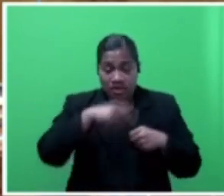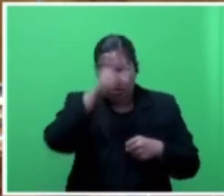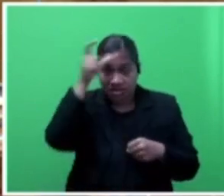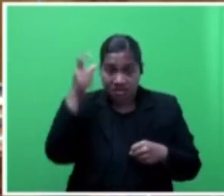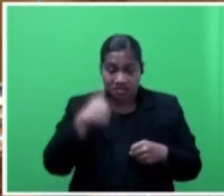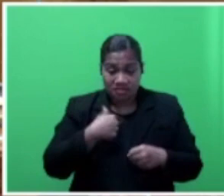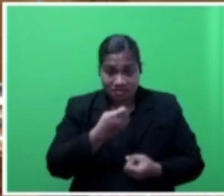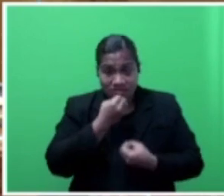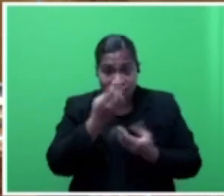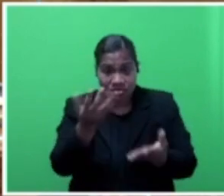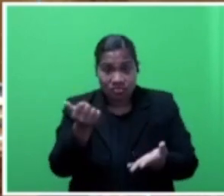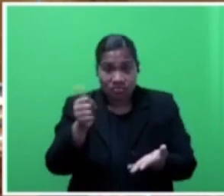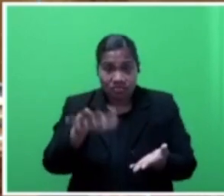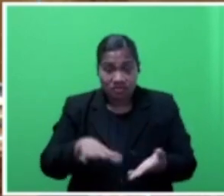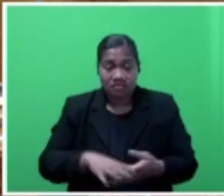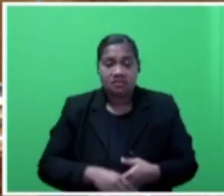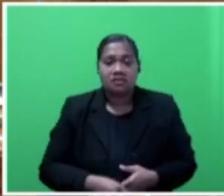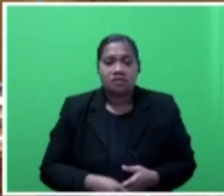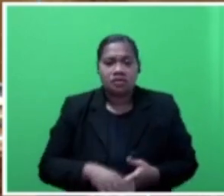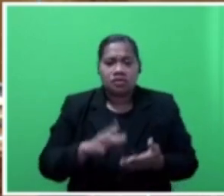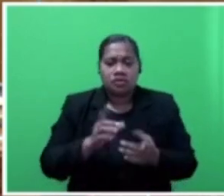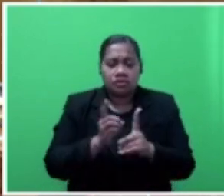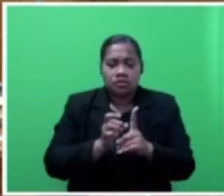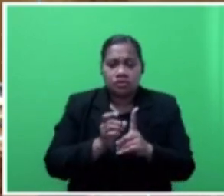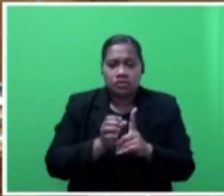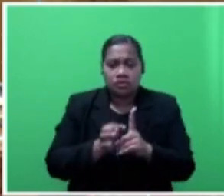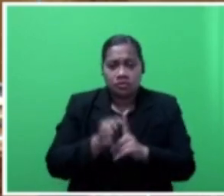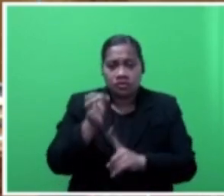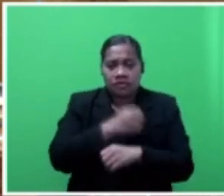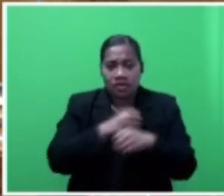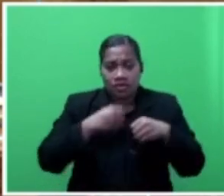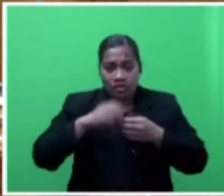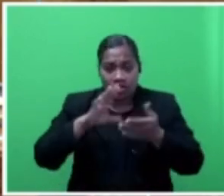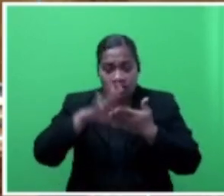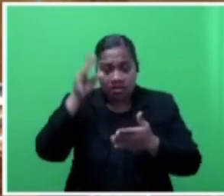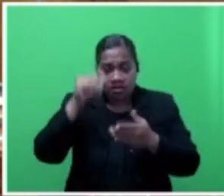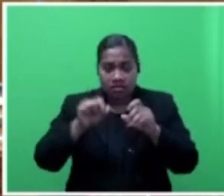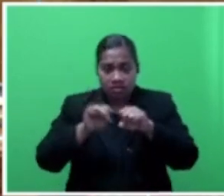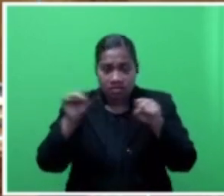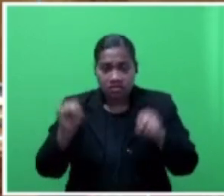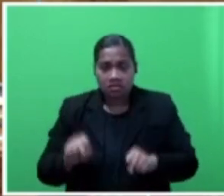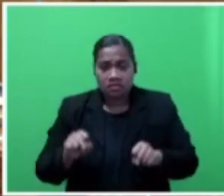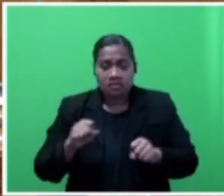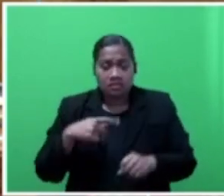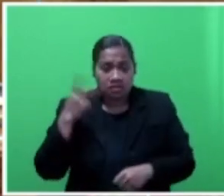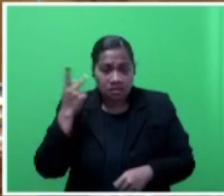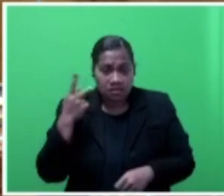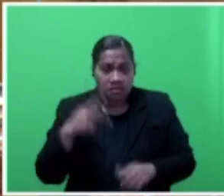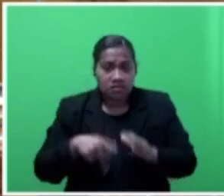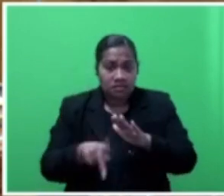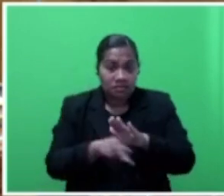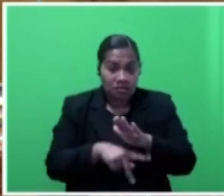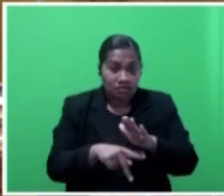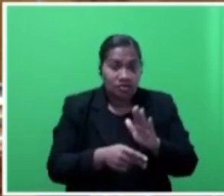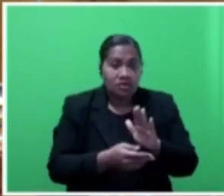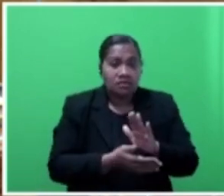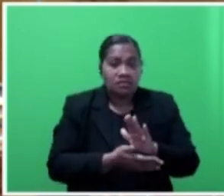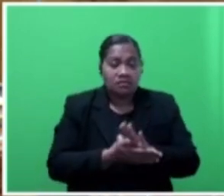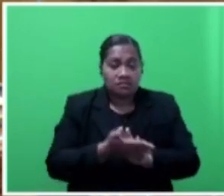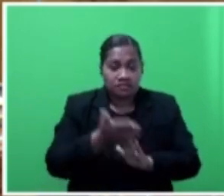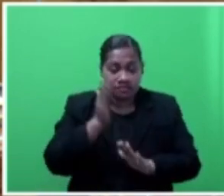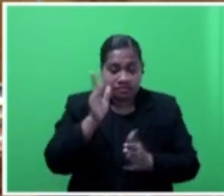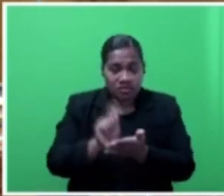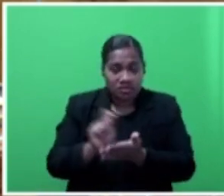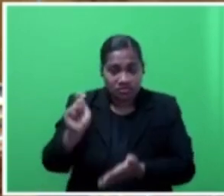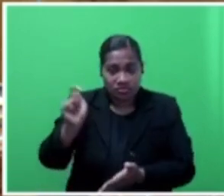sir. Improve our education system for preschool, primary, secondary, and tertiary level. Will it ensure